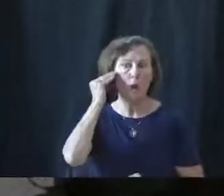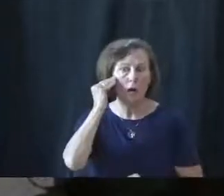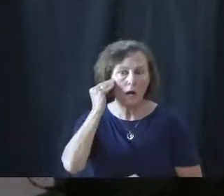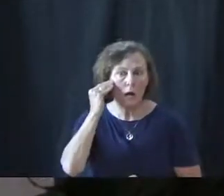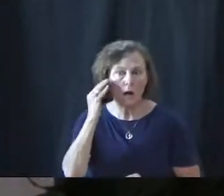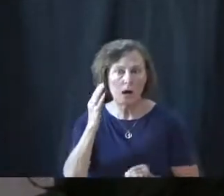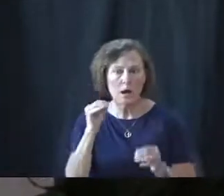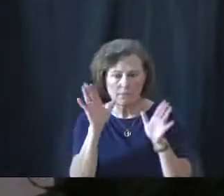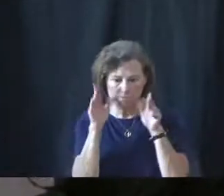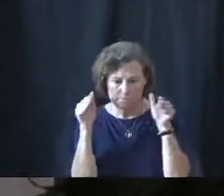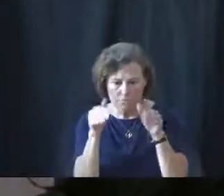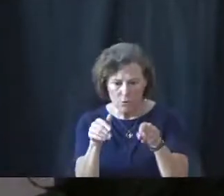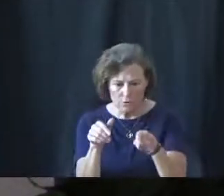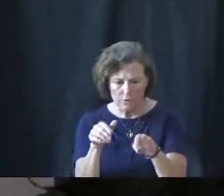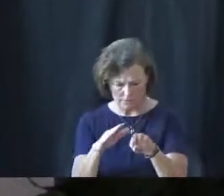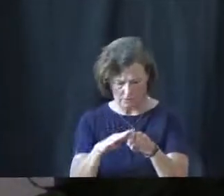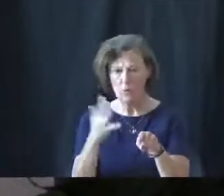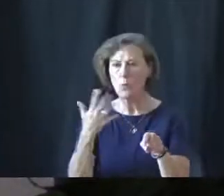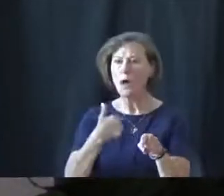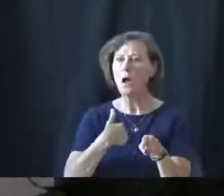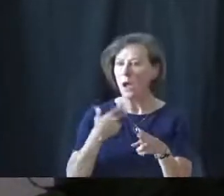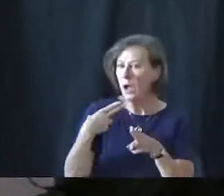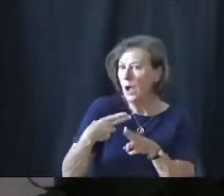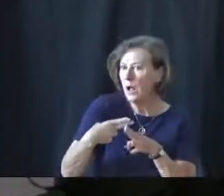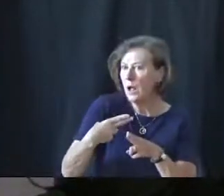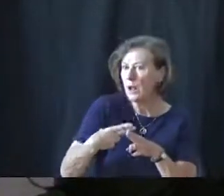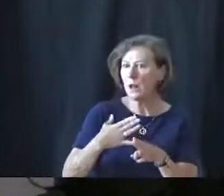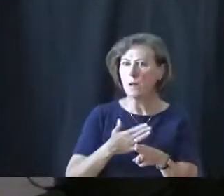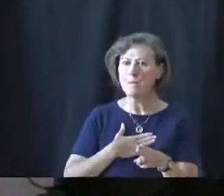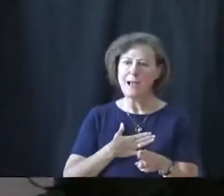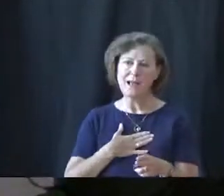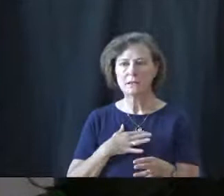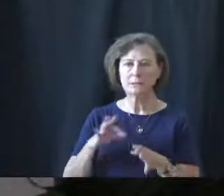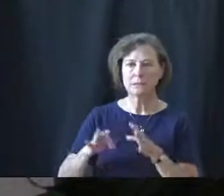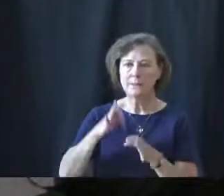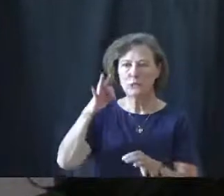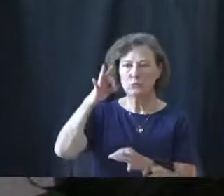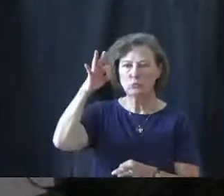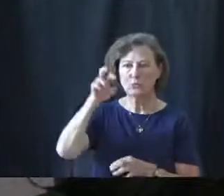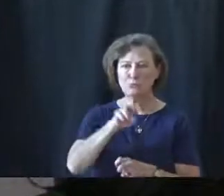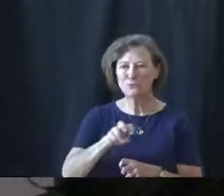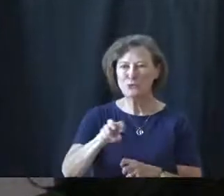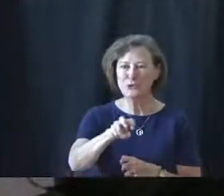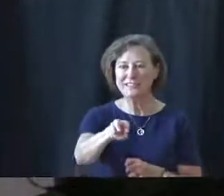tune with what I now call my spiritual journey.